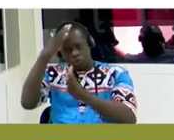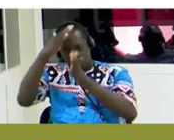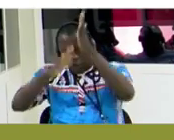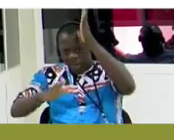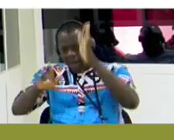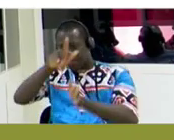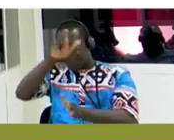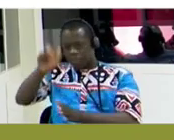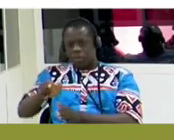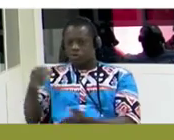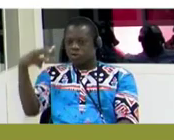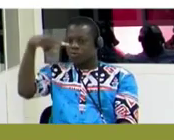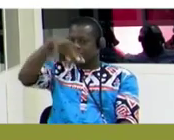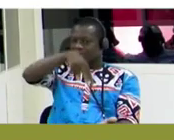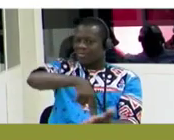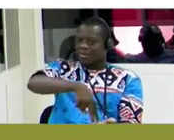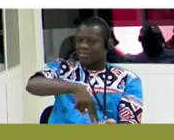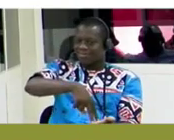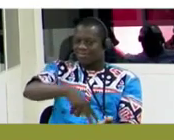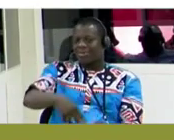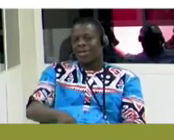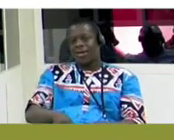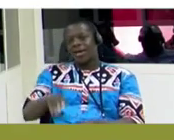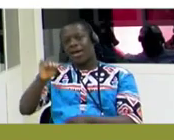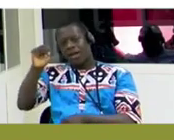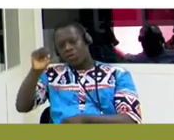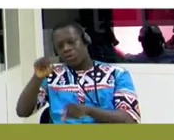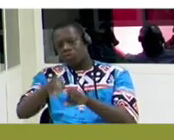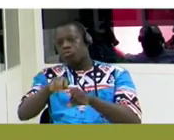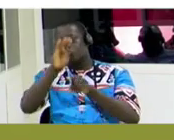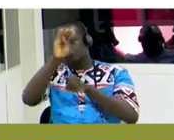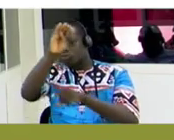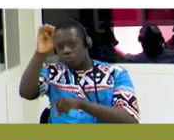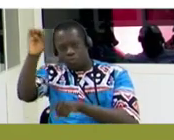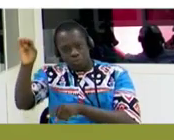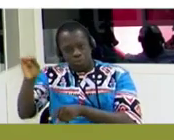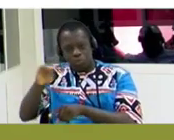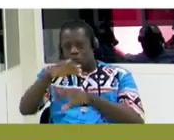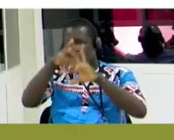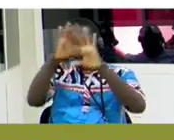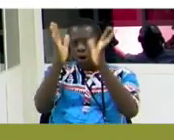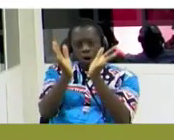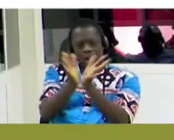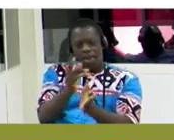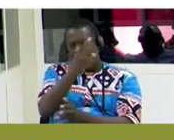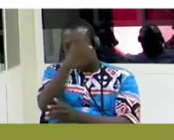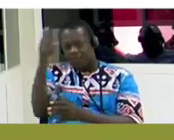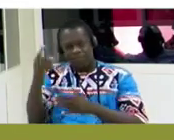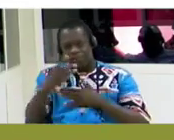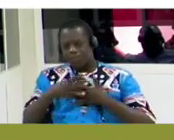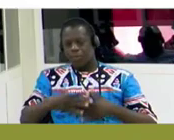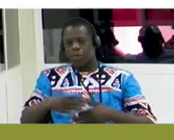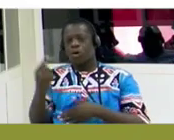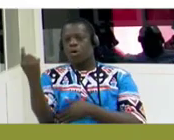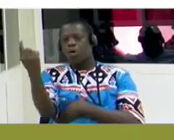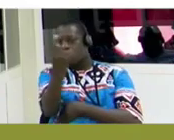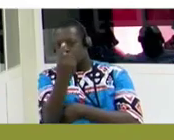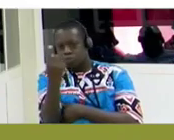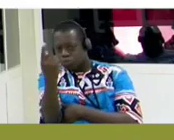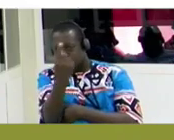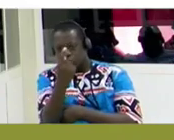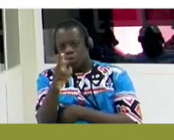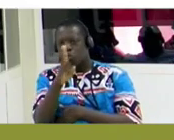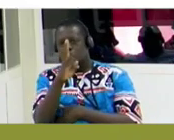called for a falling. Everybody, wherever you are, unless those at the distinct sentry